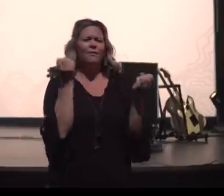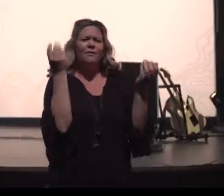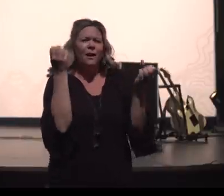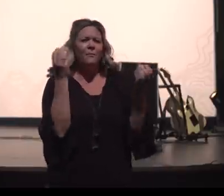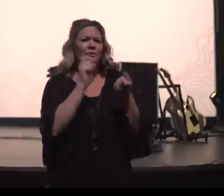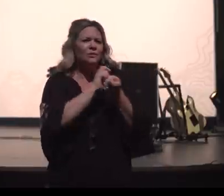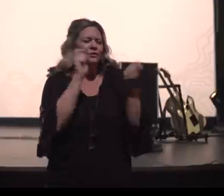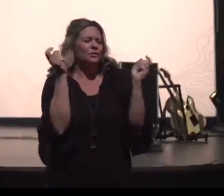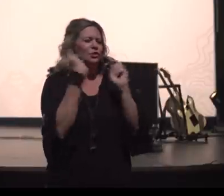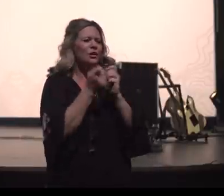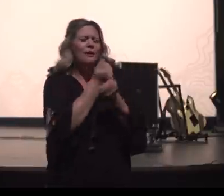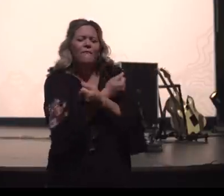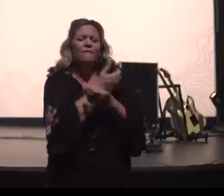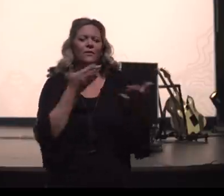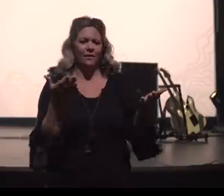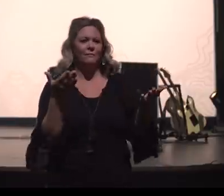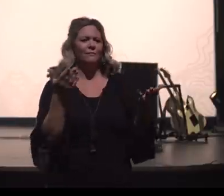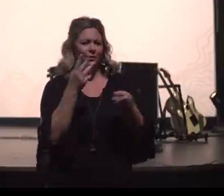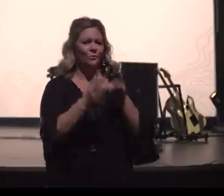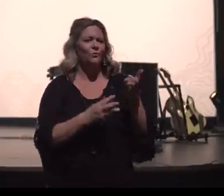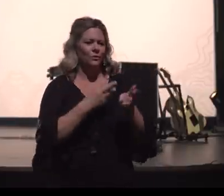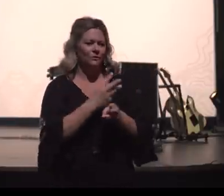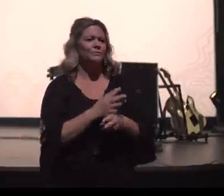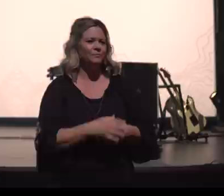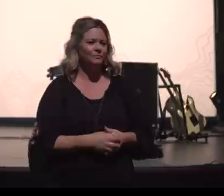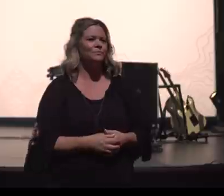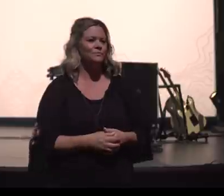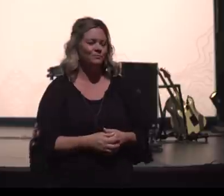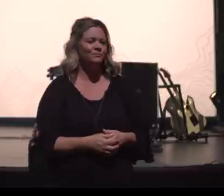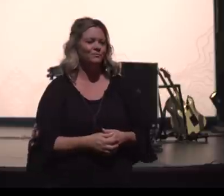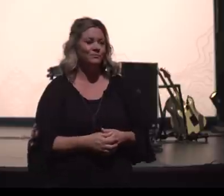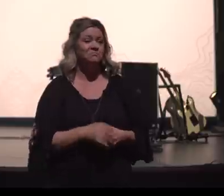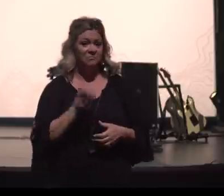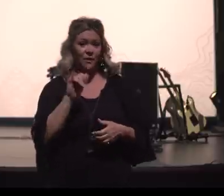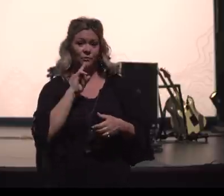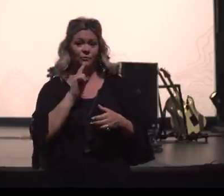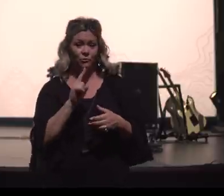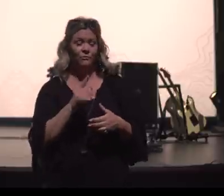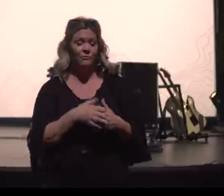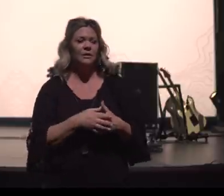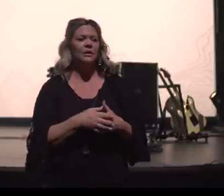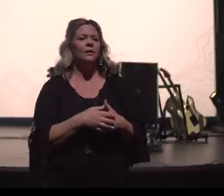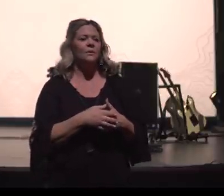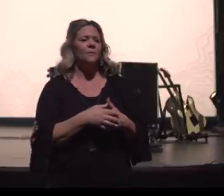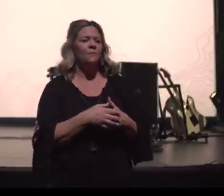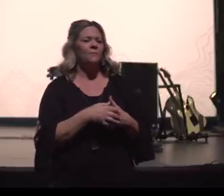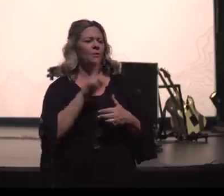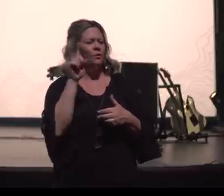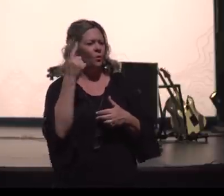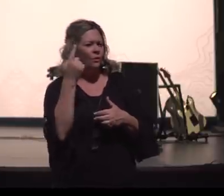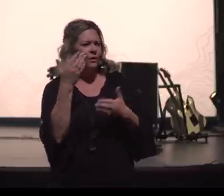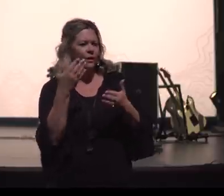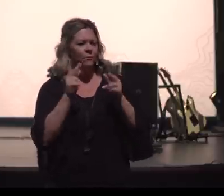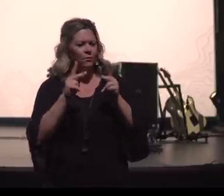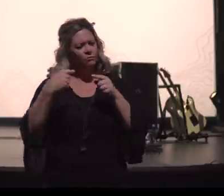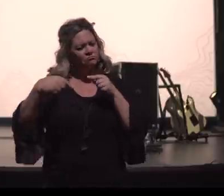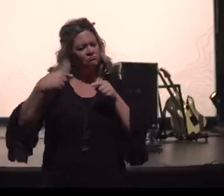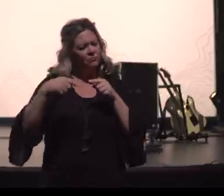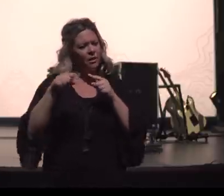he changed everything. That's undisputable. The only disputable thing is this. Come